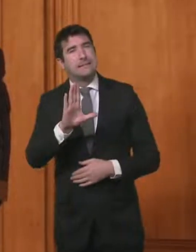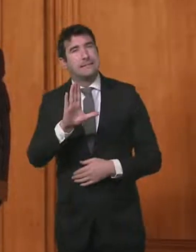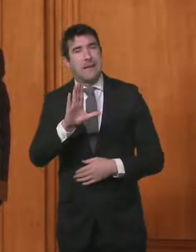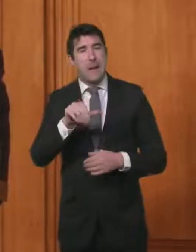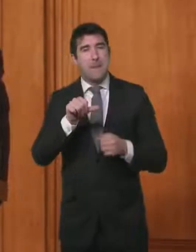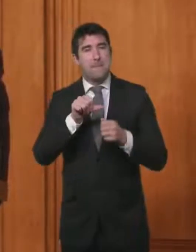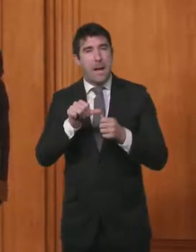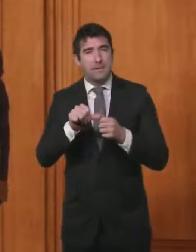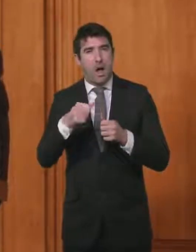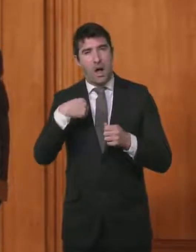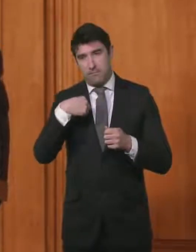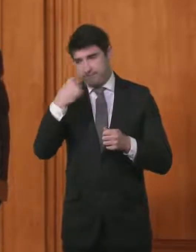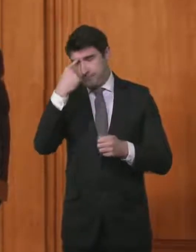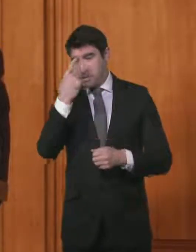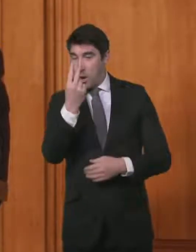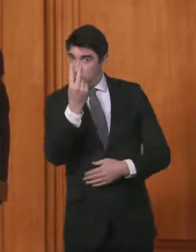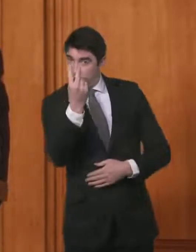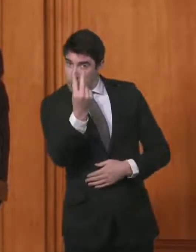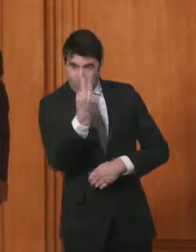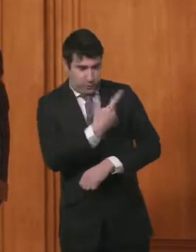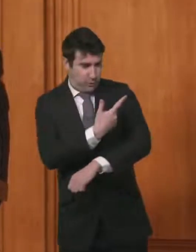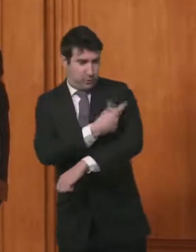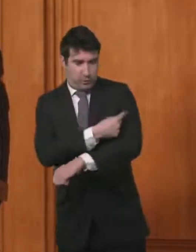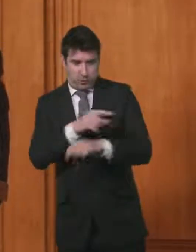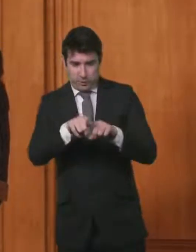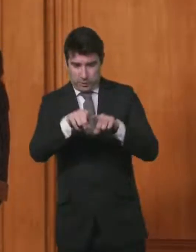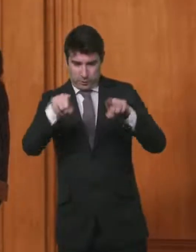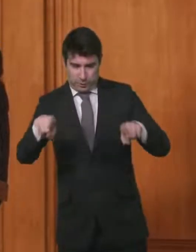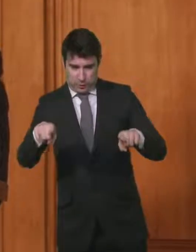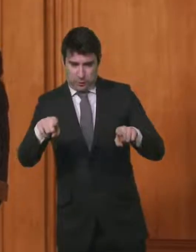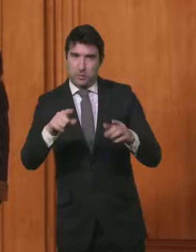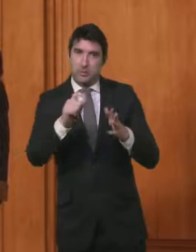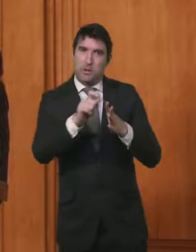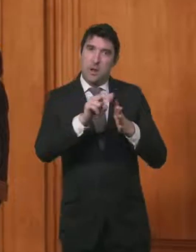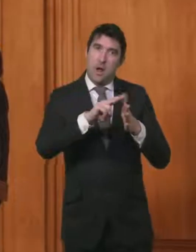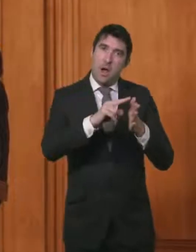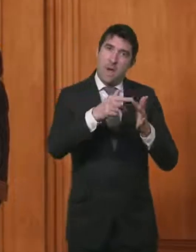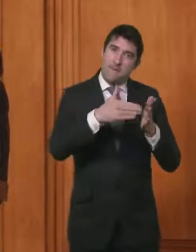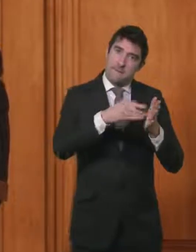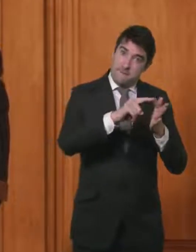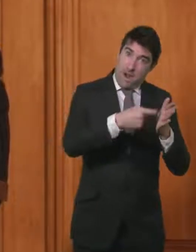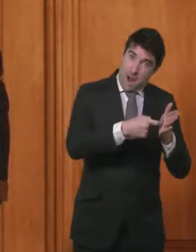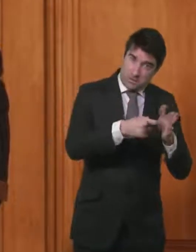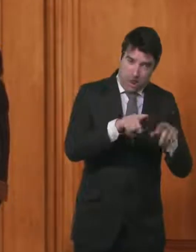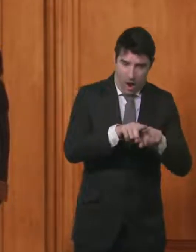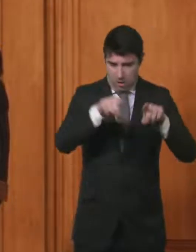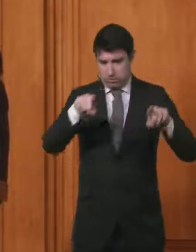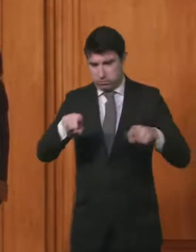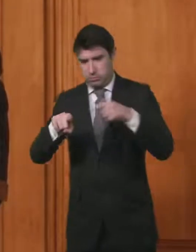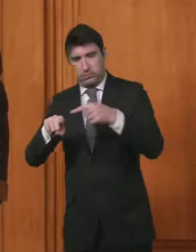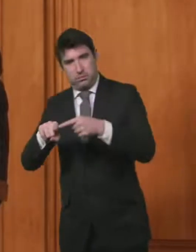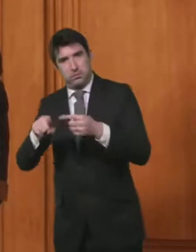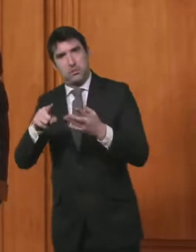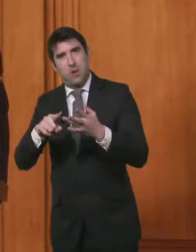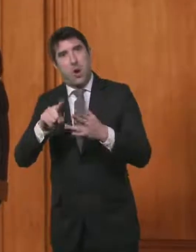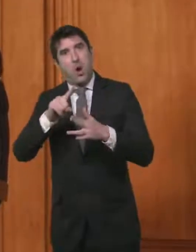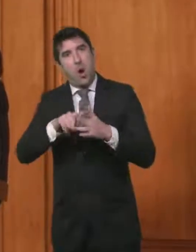kitchen table mathematics for how that's going to scale up through January, February and